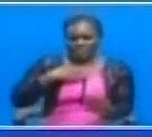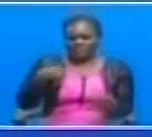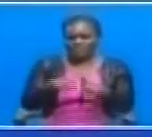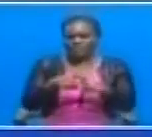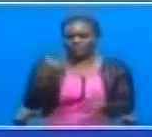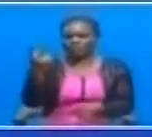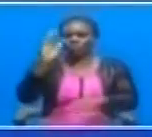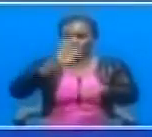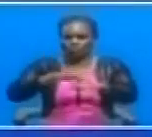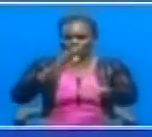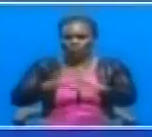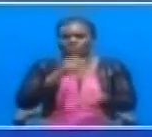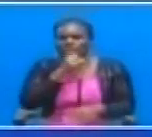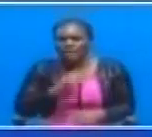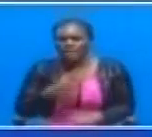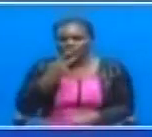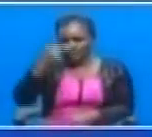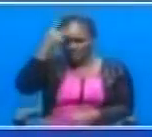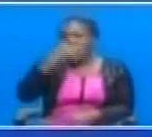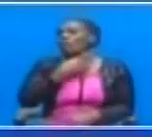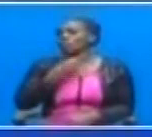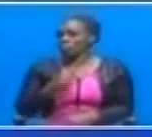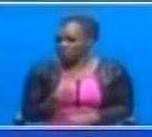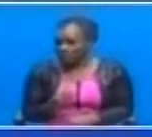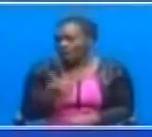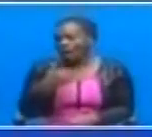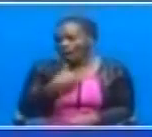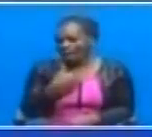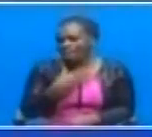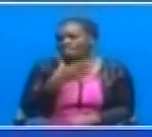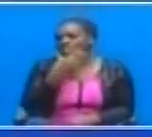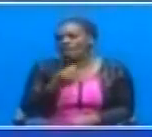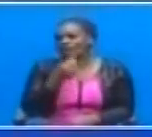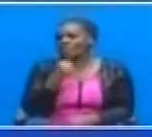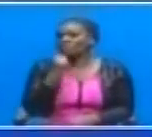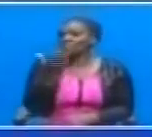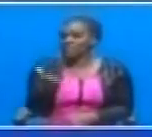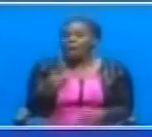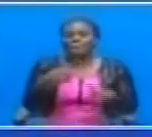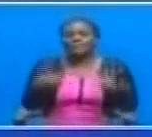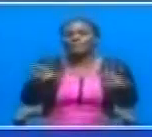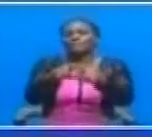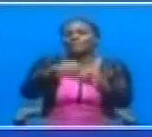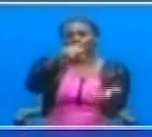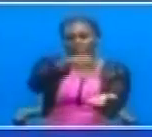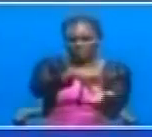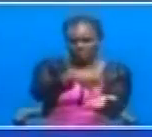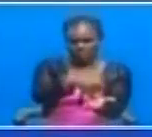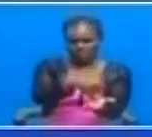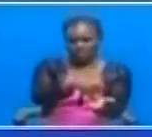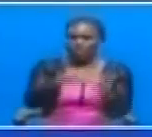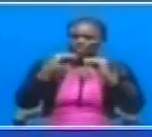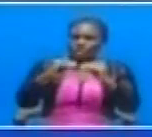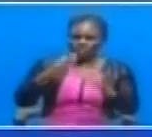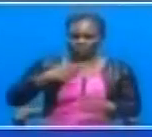incredible sacrifices for me. But I still wish I had a dad who was not only around but involved. Another role model to